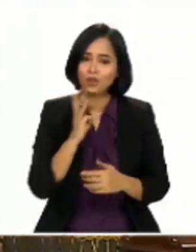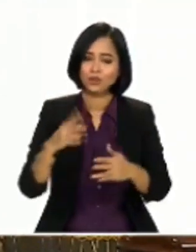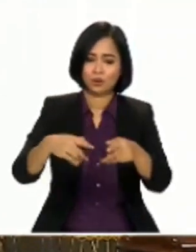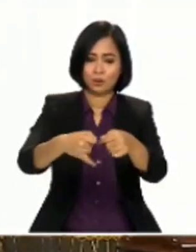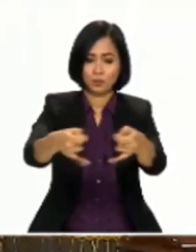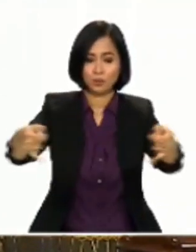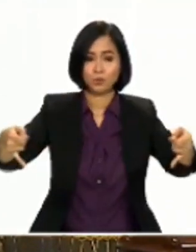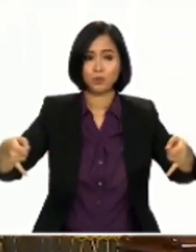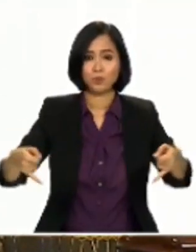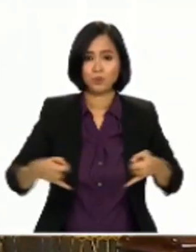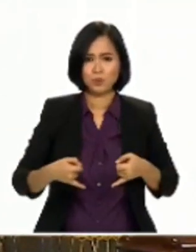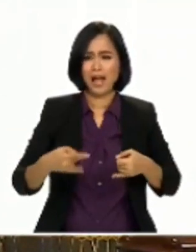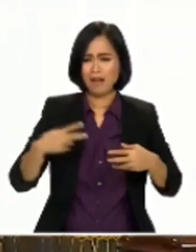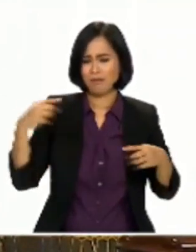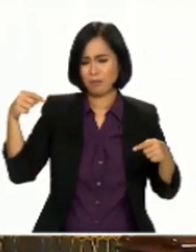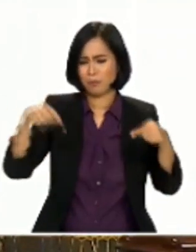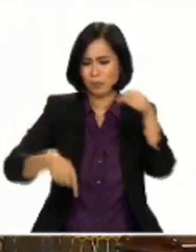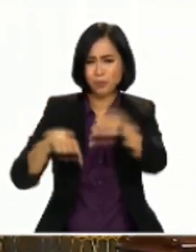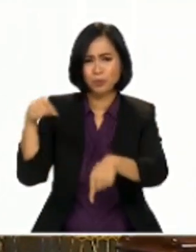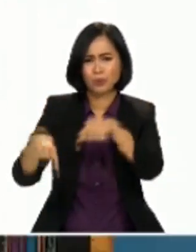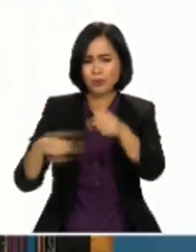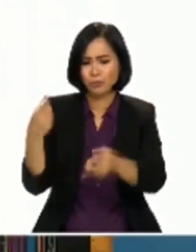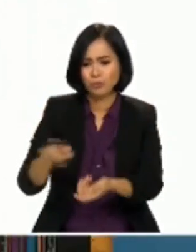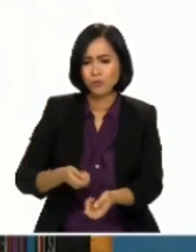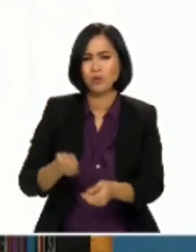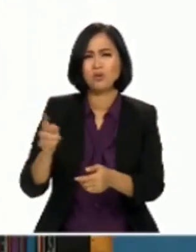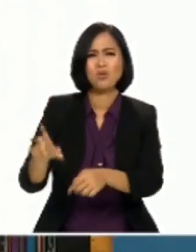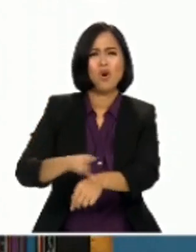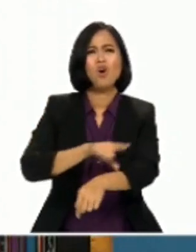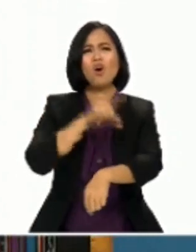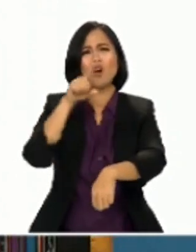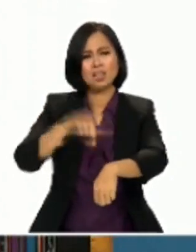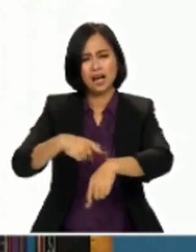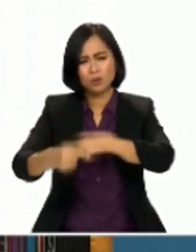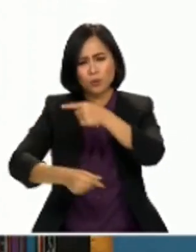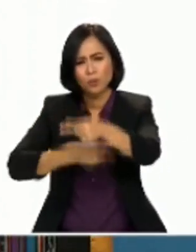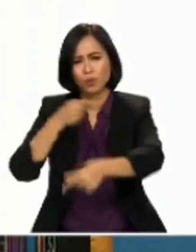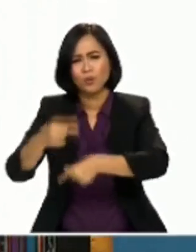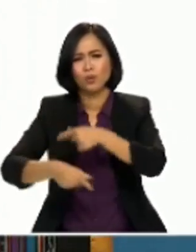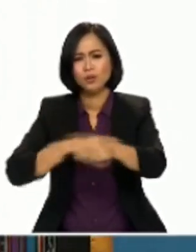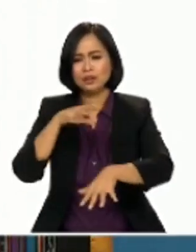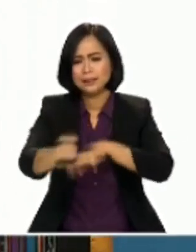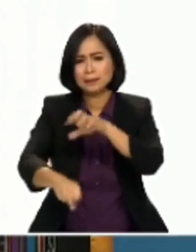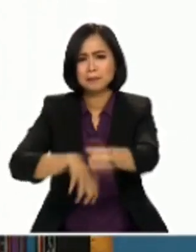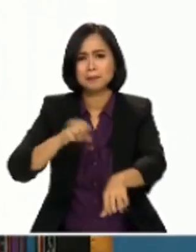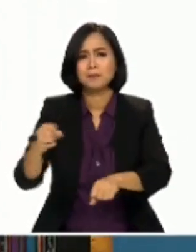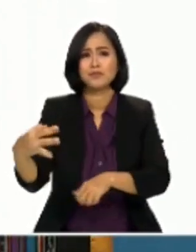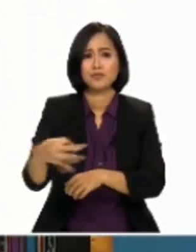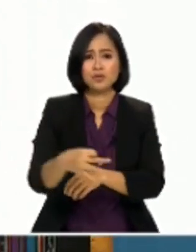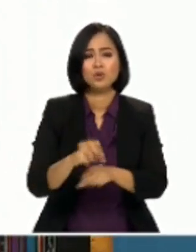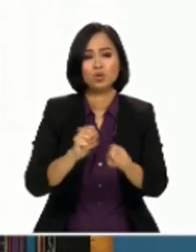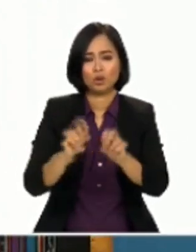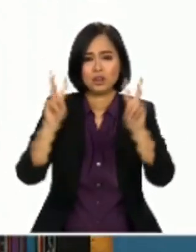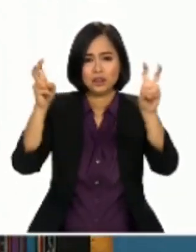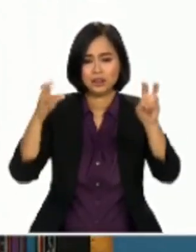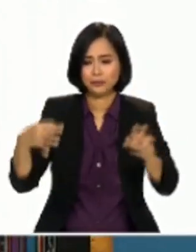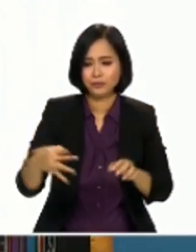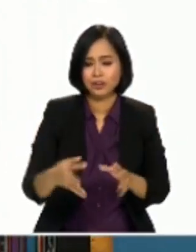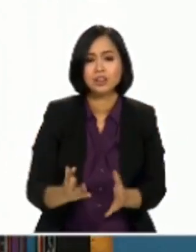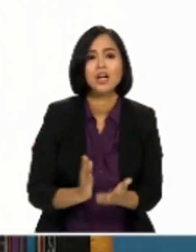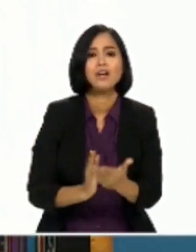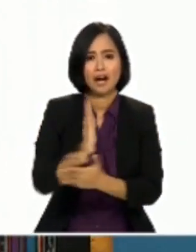been fishing there for generations. And that is why fishing rights are